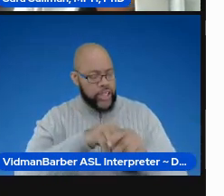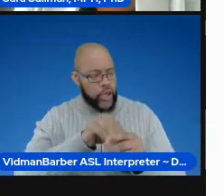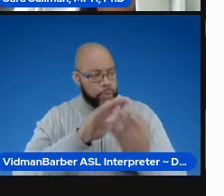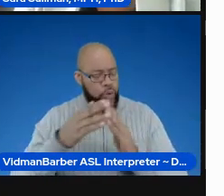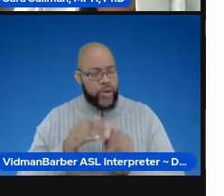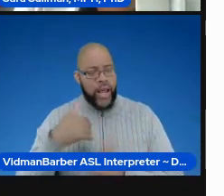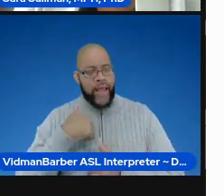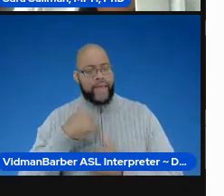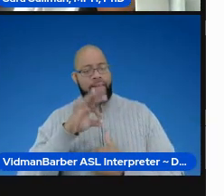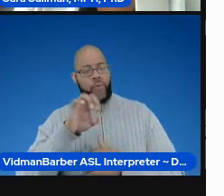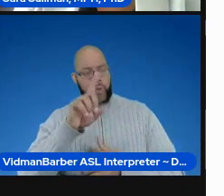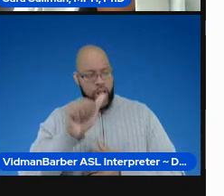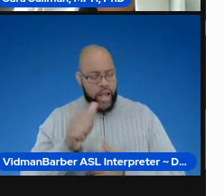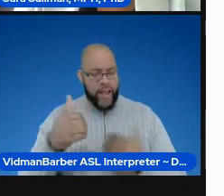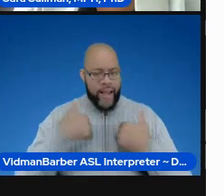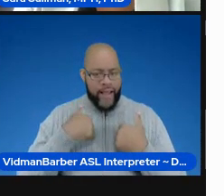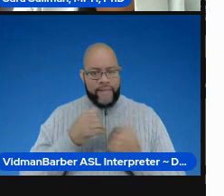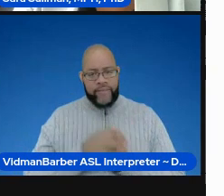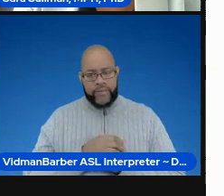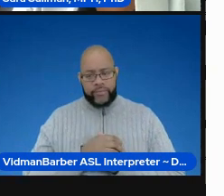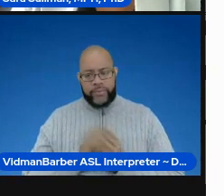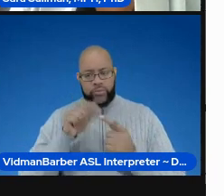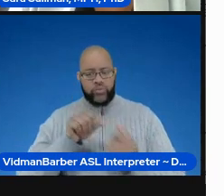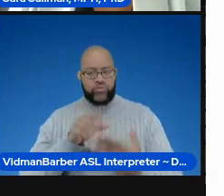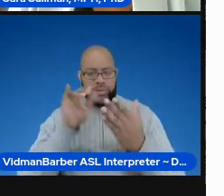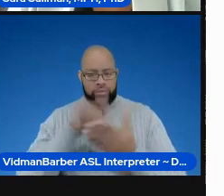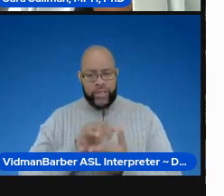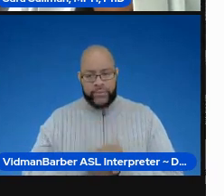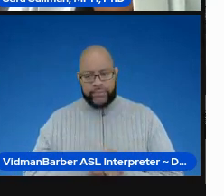there's a formula to address that.